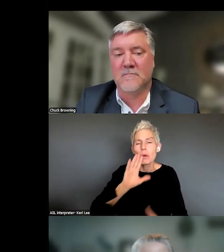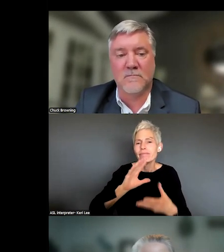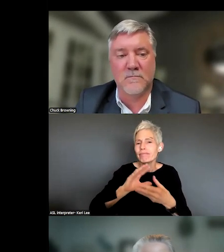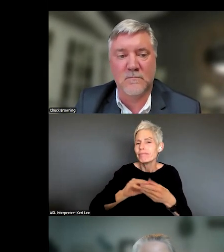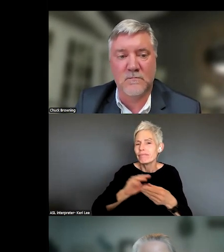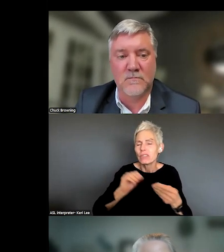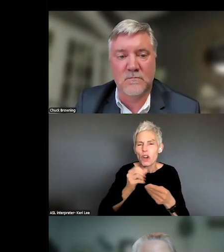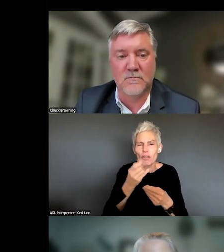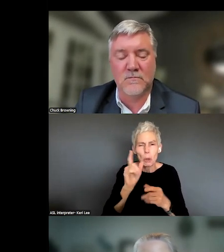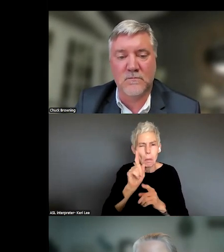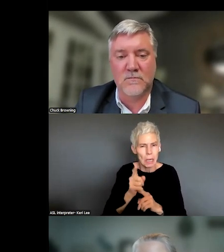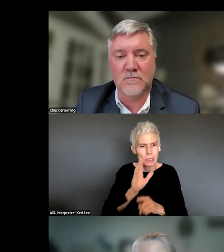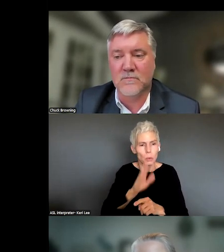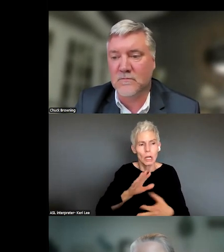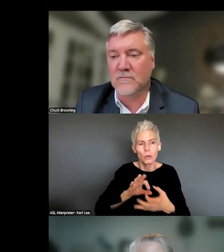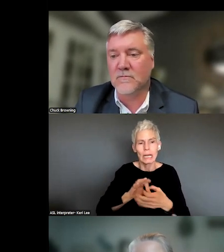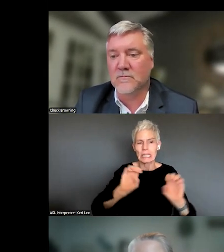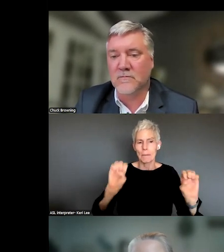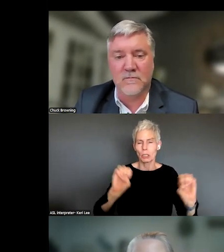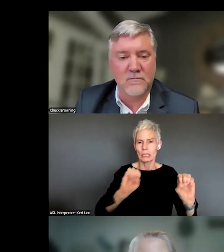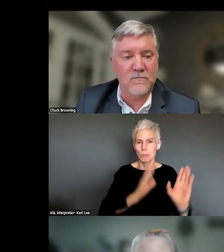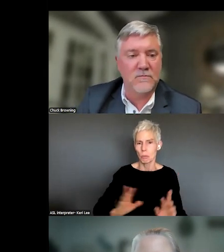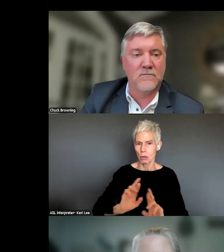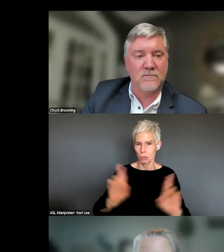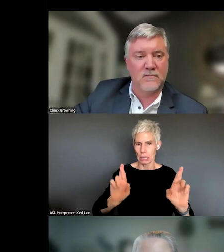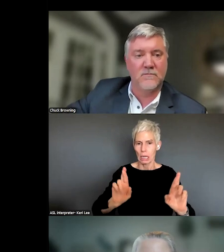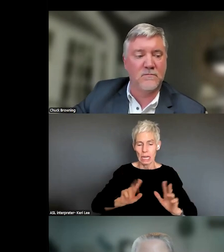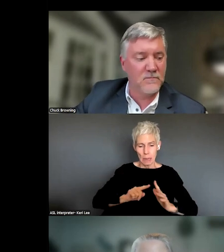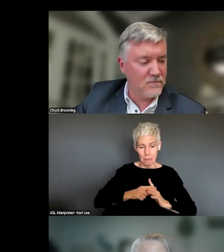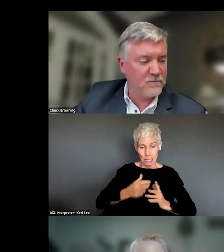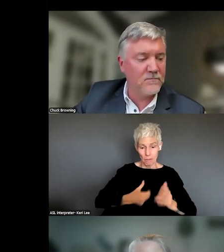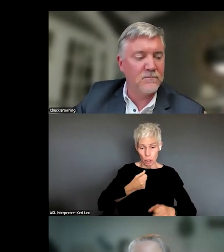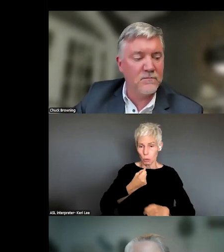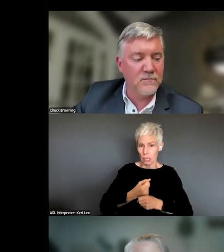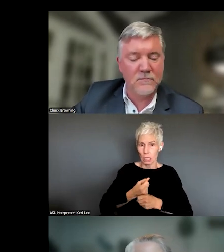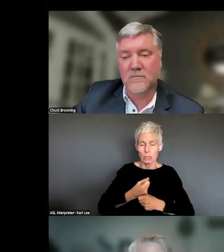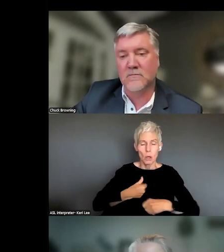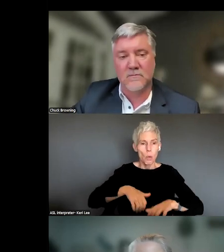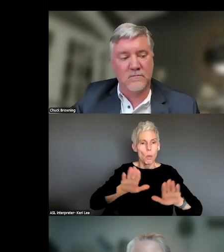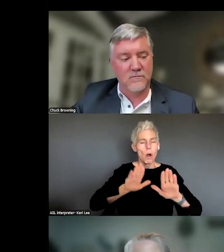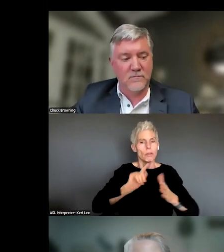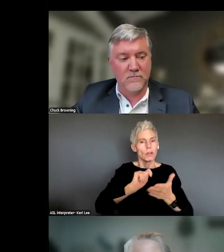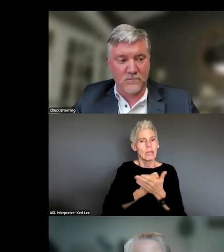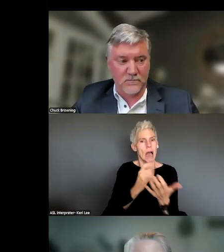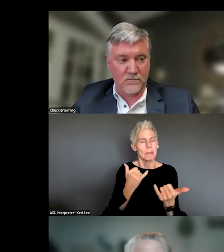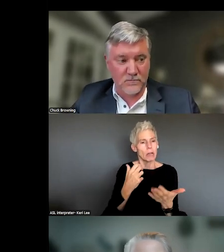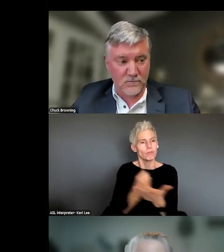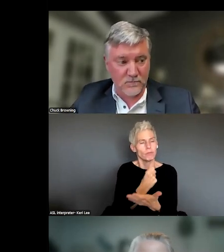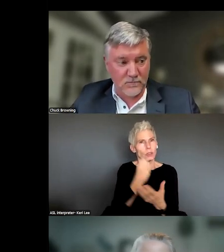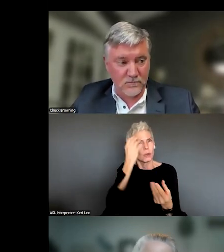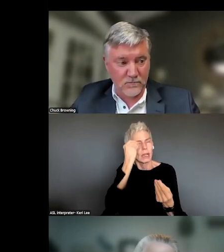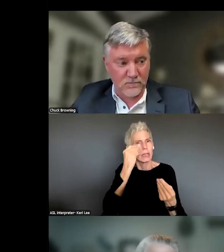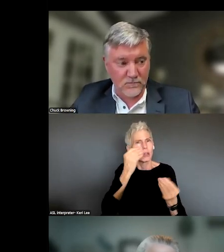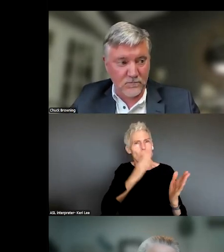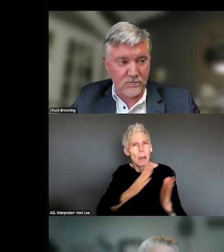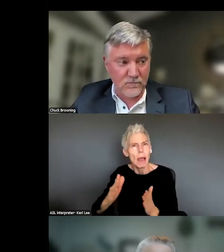few minutes about emergency preparedness. You know, we're here at the beginning of the new year, and it's a great time to kind of think about what your plans are